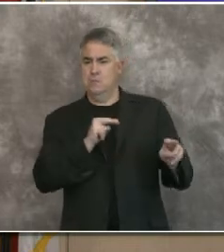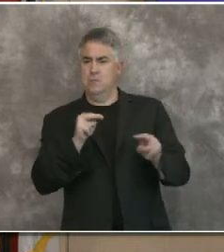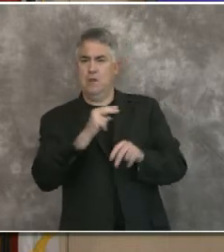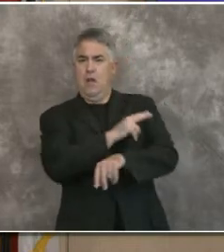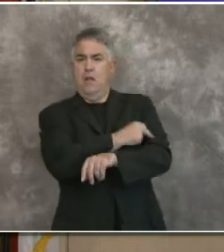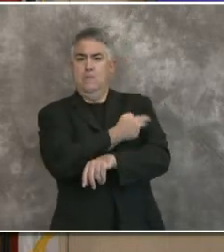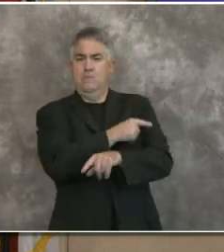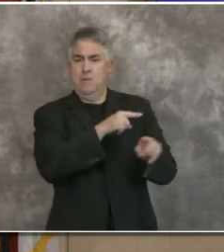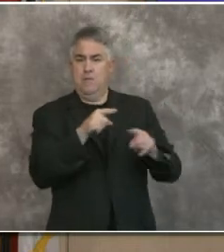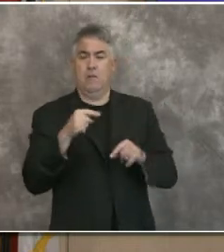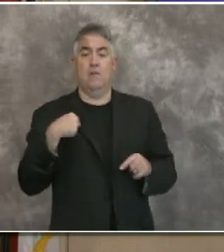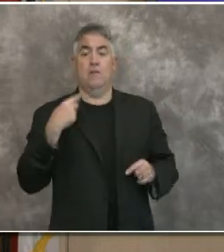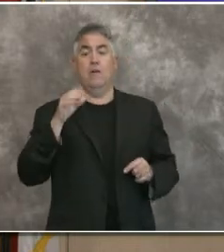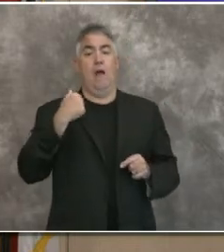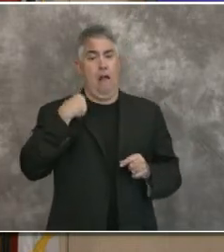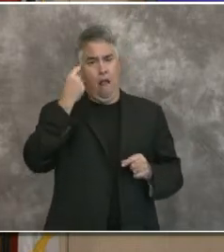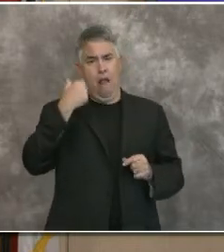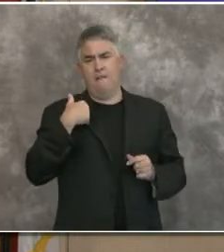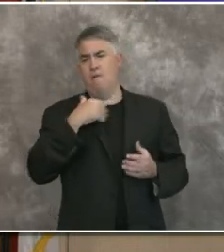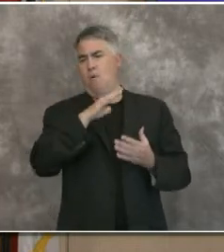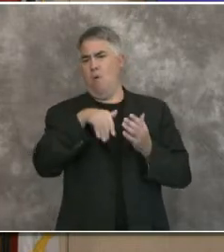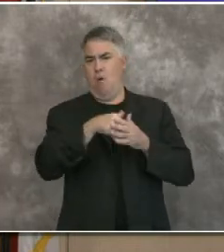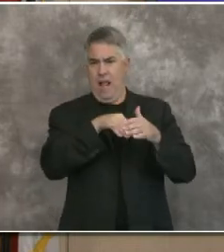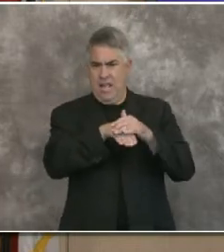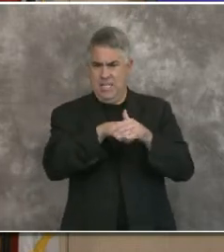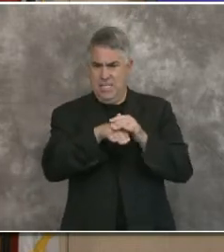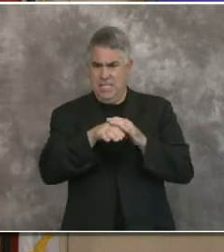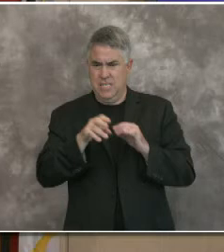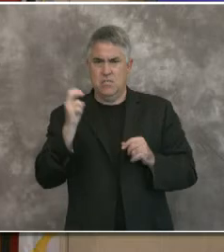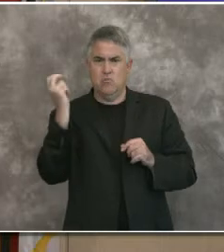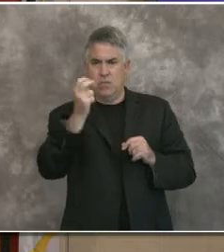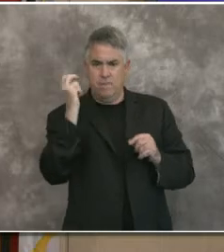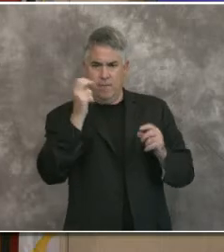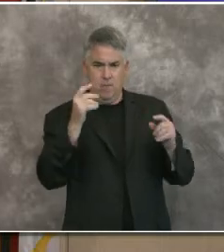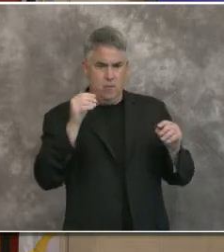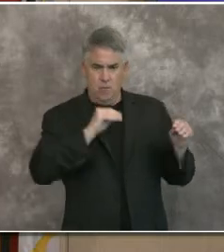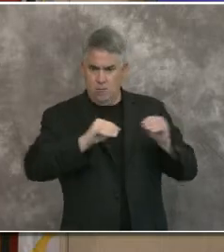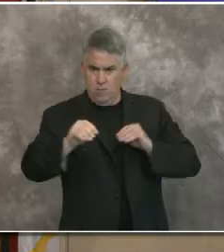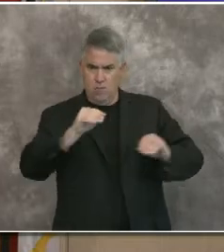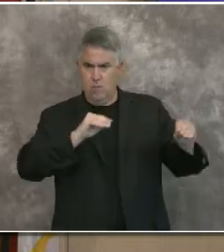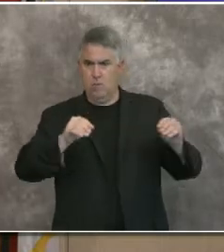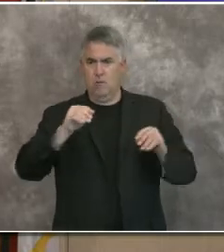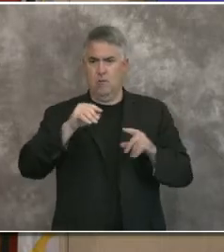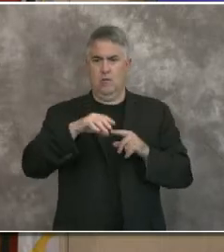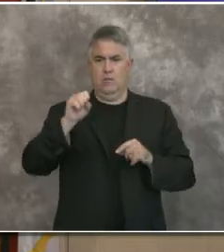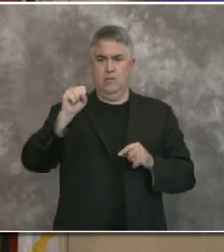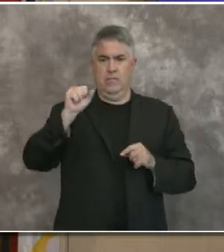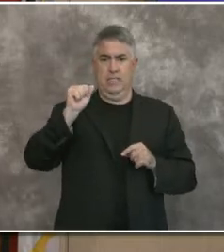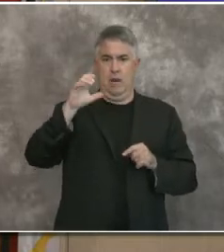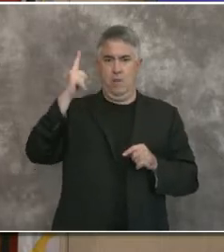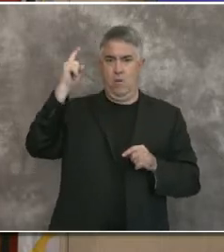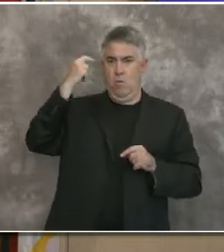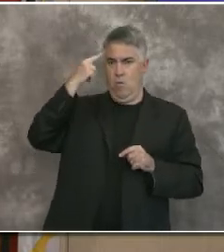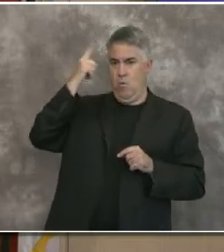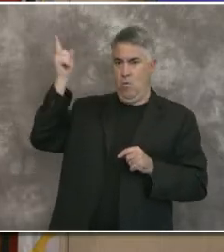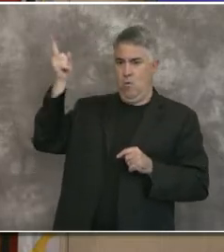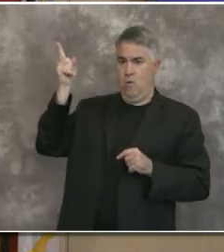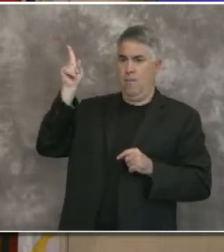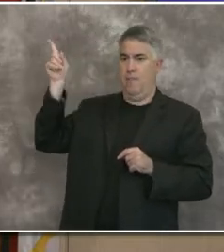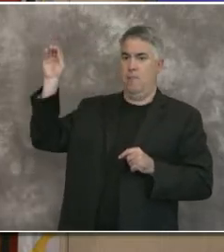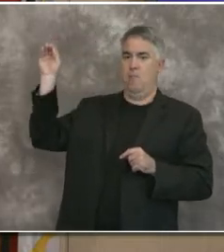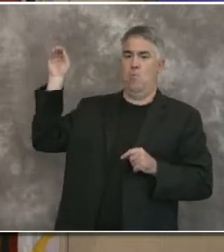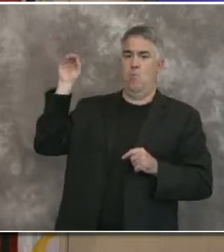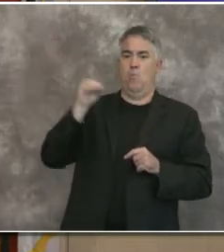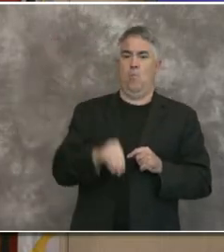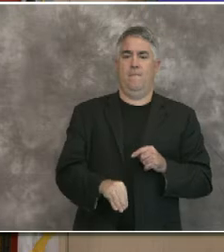all-access transfer center in Sacramento that is coordinating the movement of patients in Imperial County to other counties as well.